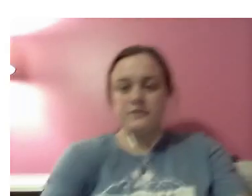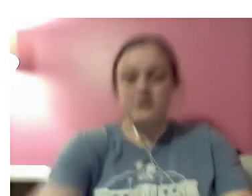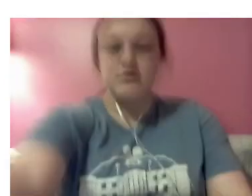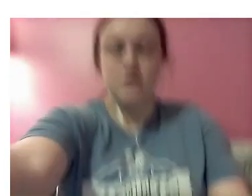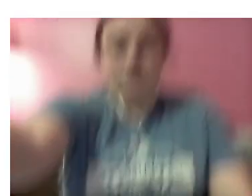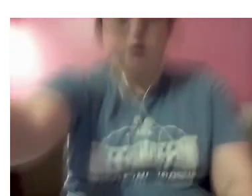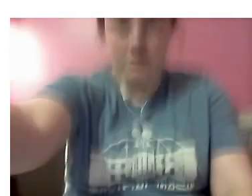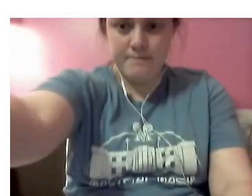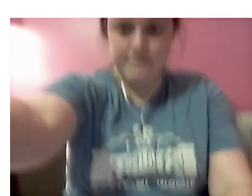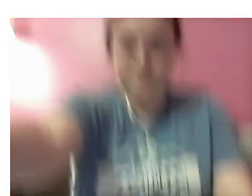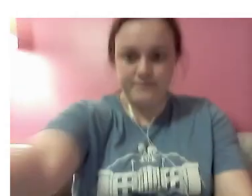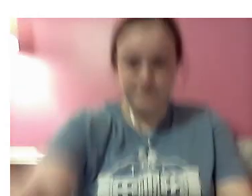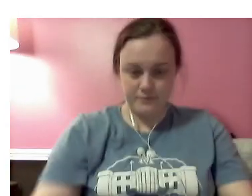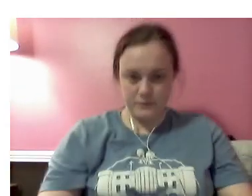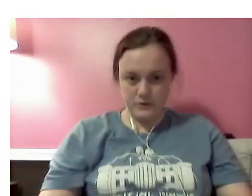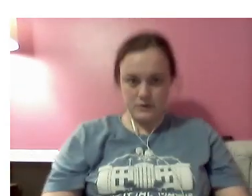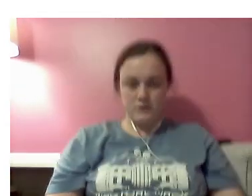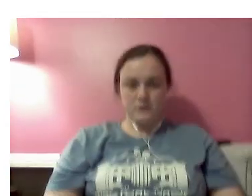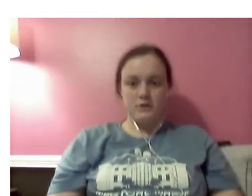for these are,